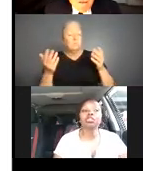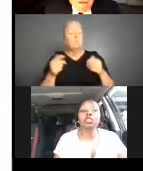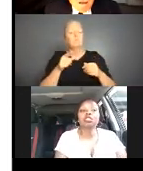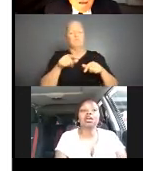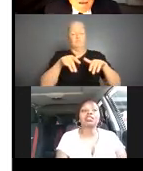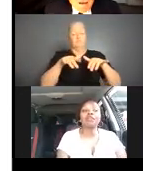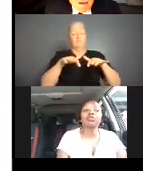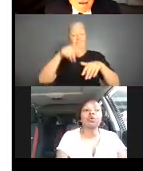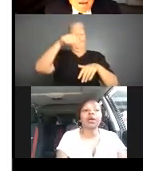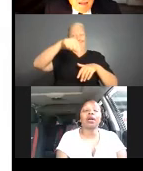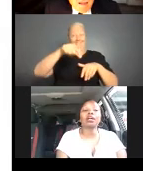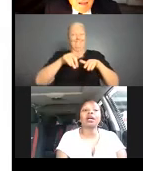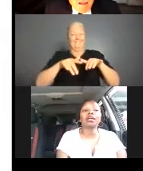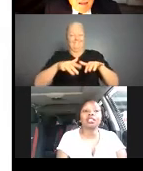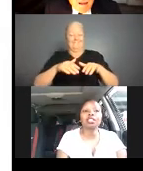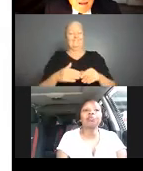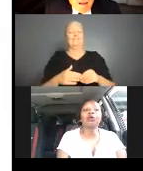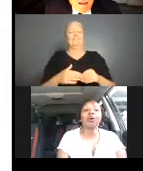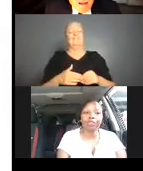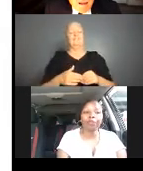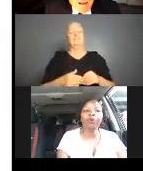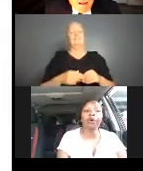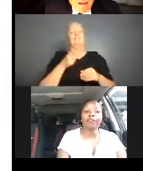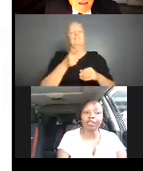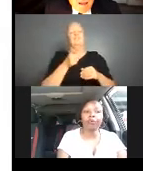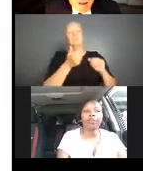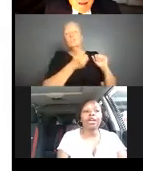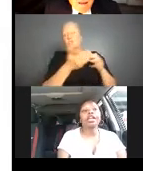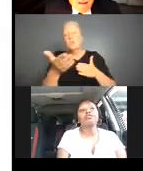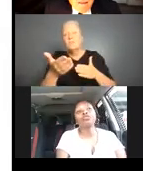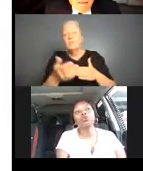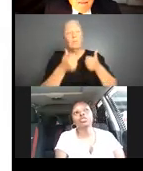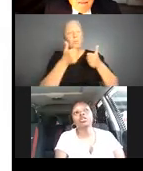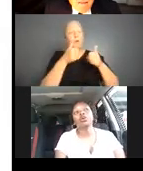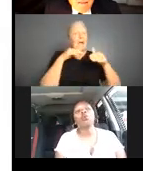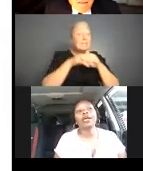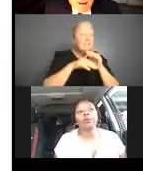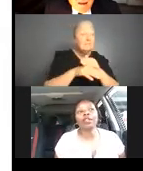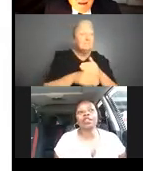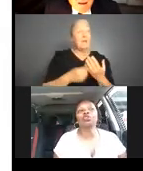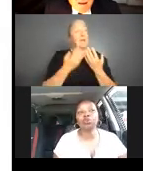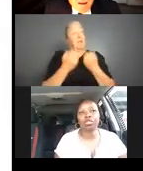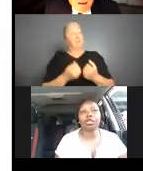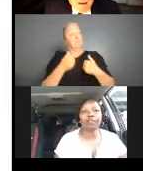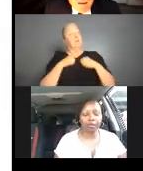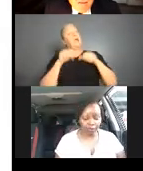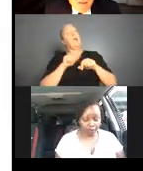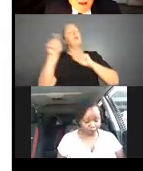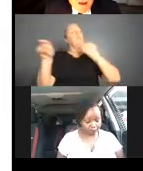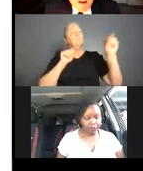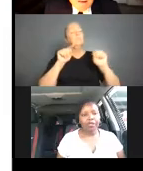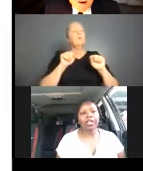this service were accessible, affordable, or available, and if not, why were they not